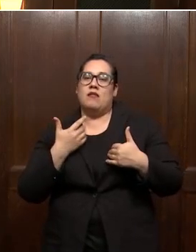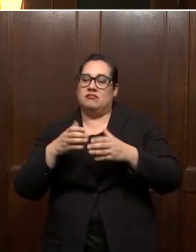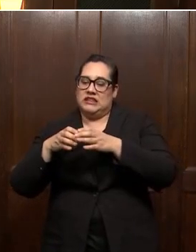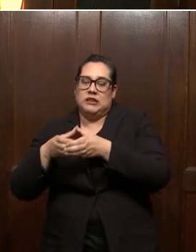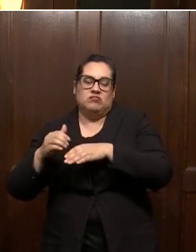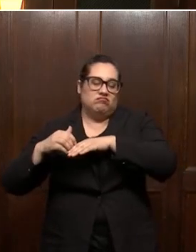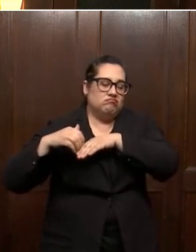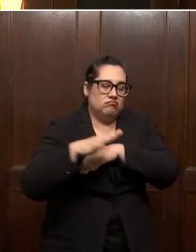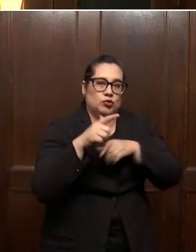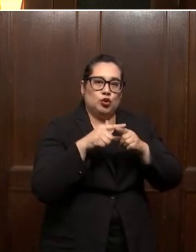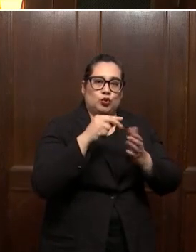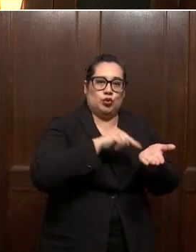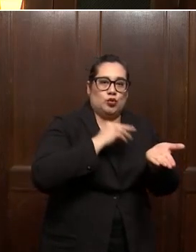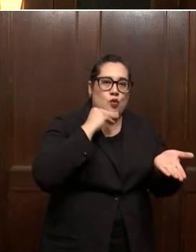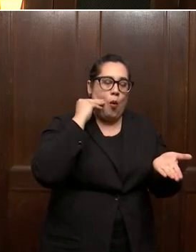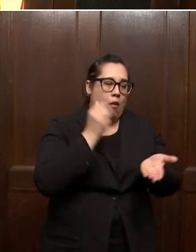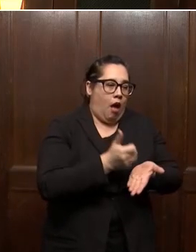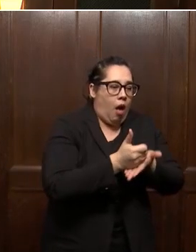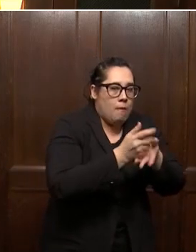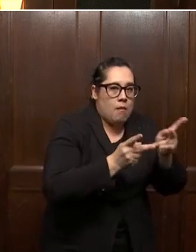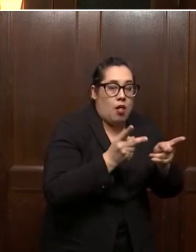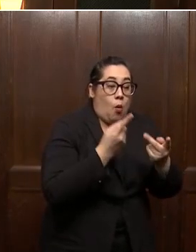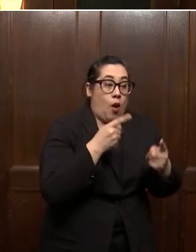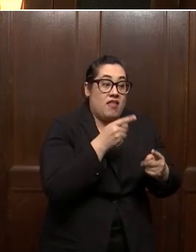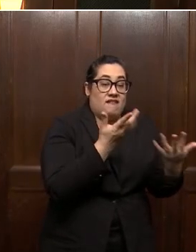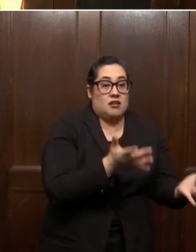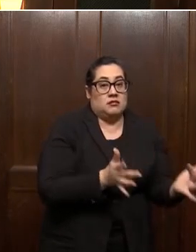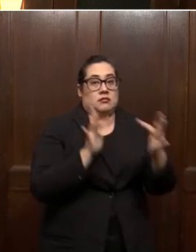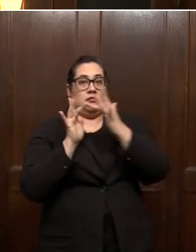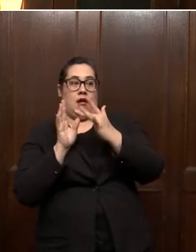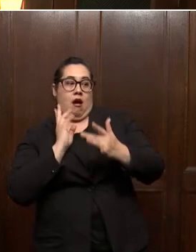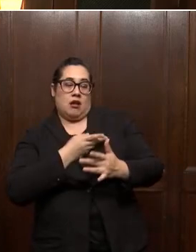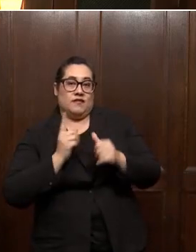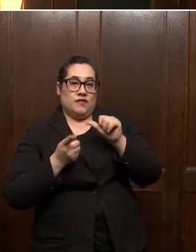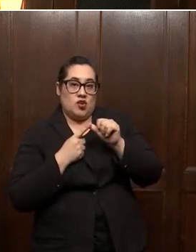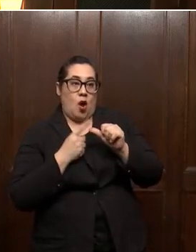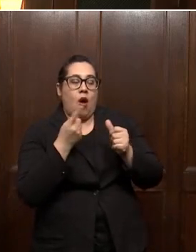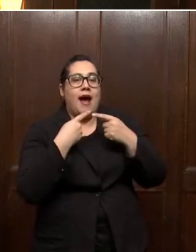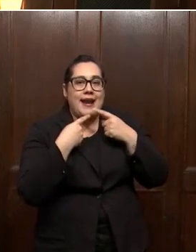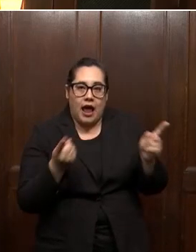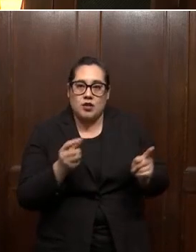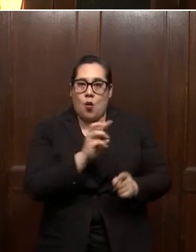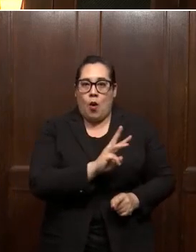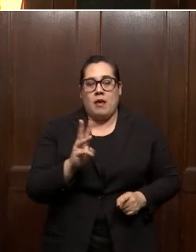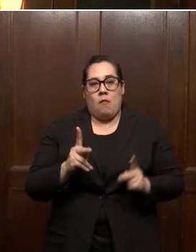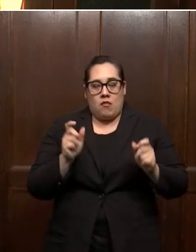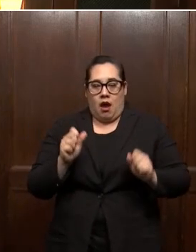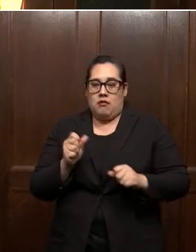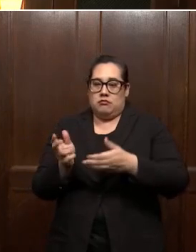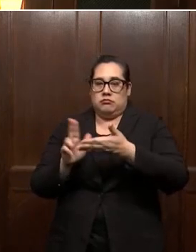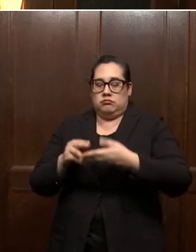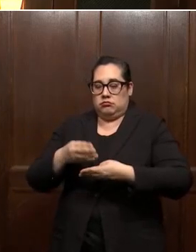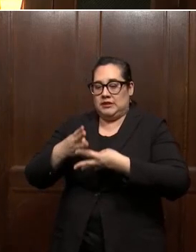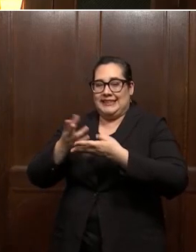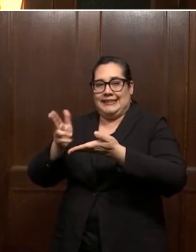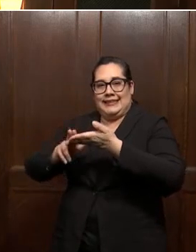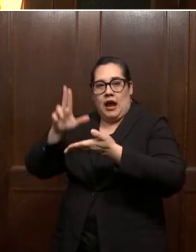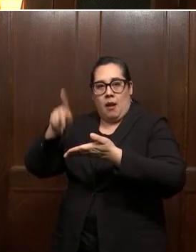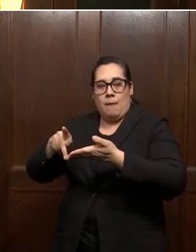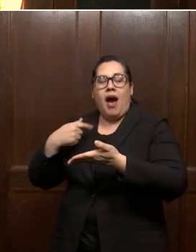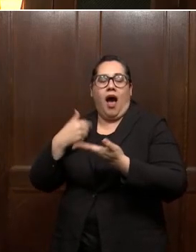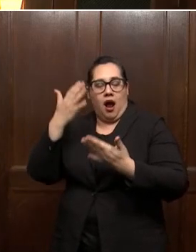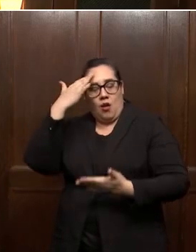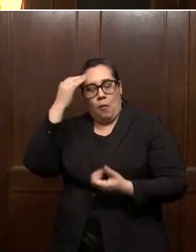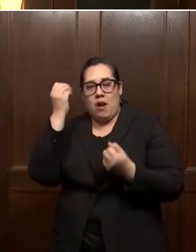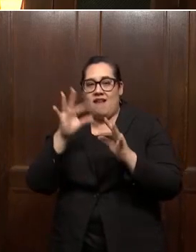that have gone already into nursing homes to help people when they've contacted us, and announced that website that folks can go to sign folks up. I know a lot